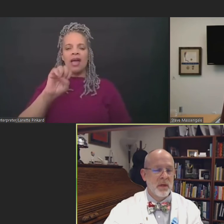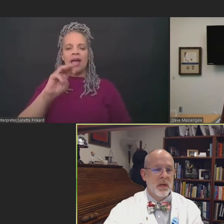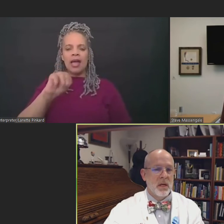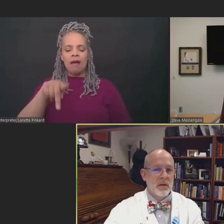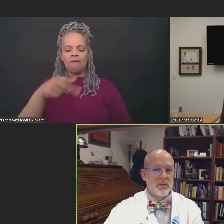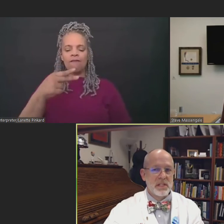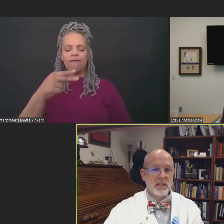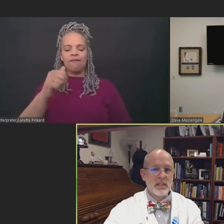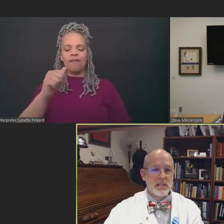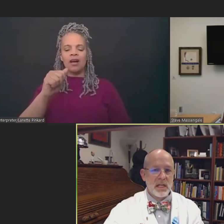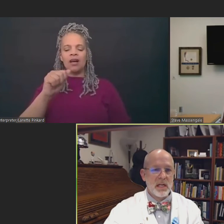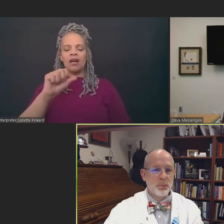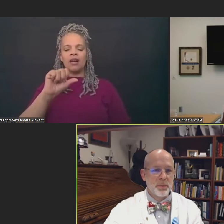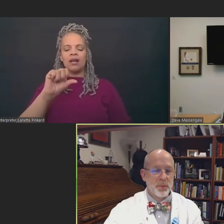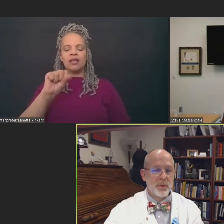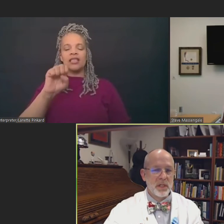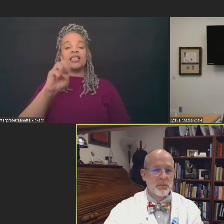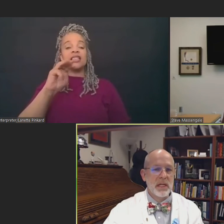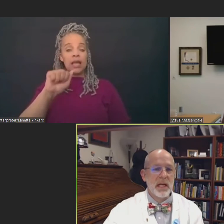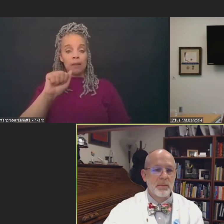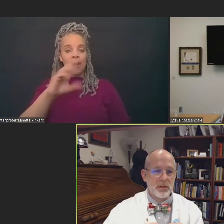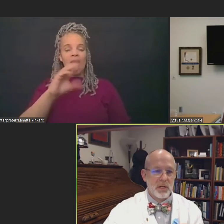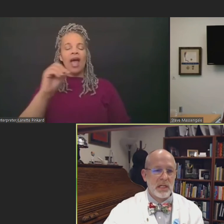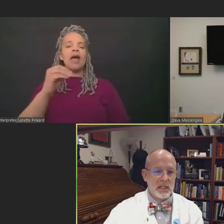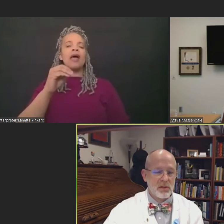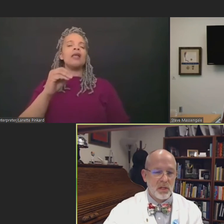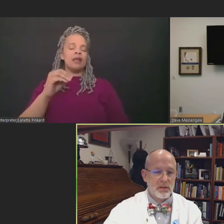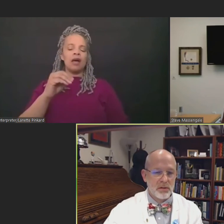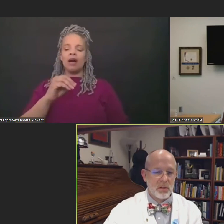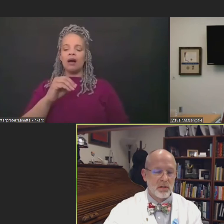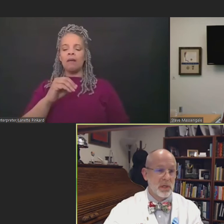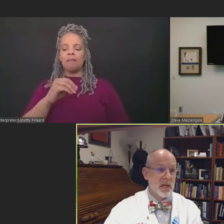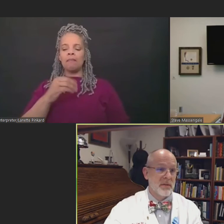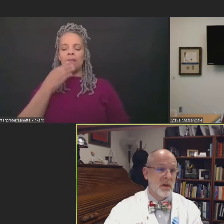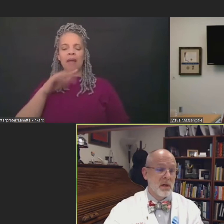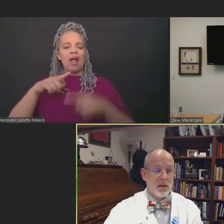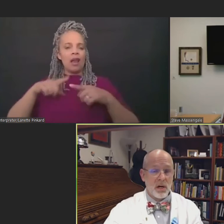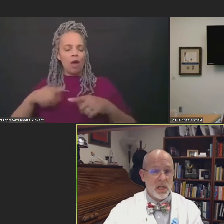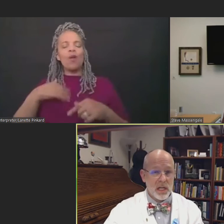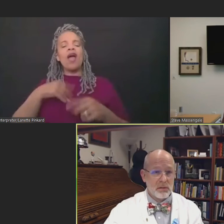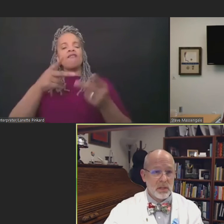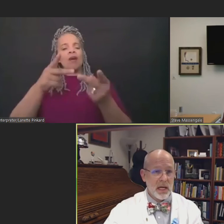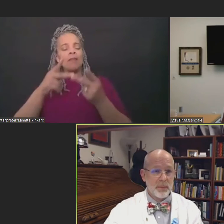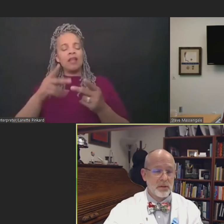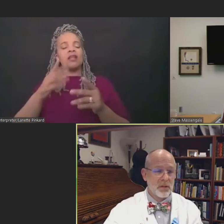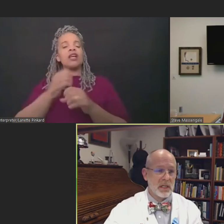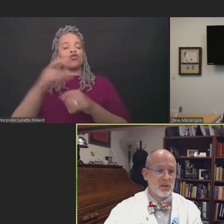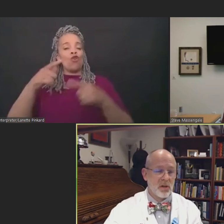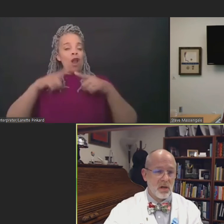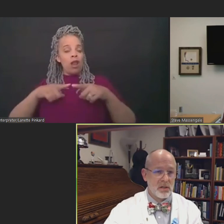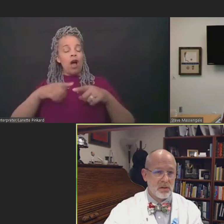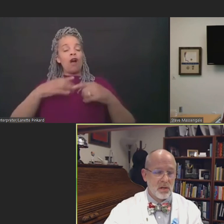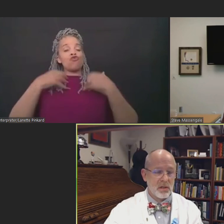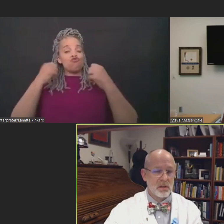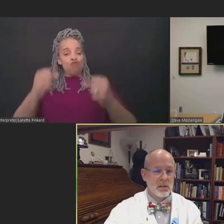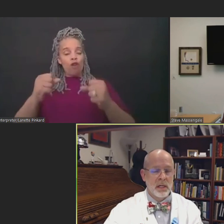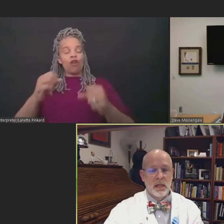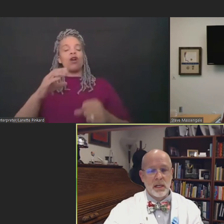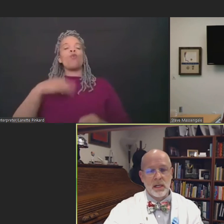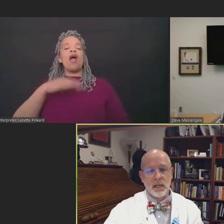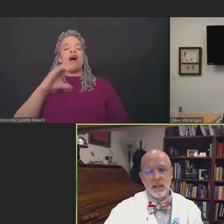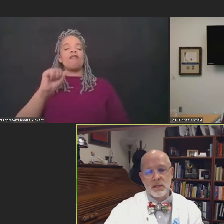have facilities that help with pulmonary rehab to try to get your lungs stronger. We have cardiac rehab to try to get your heart